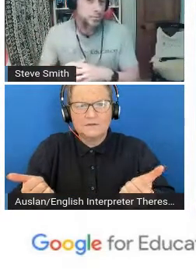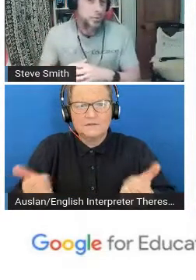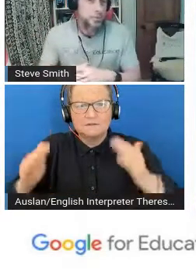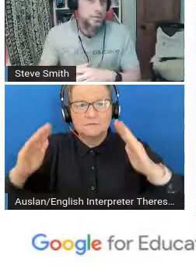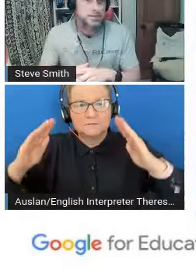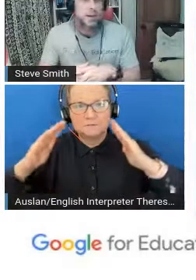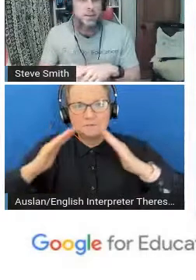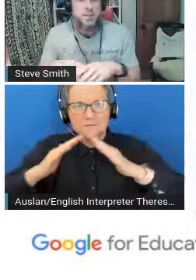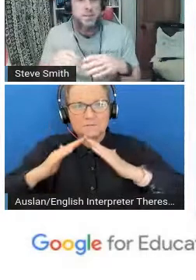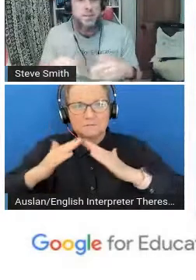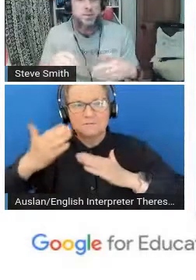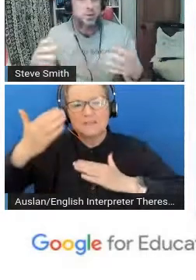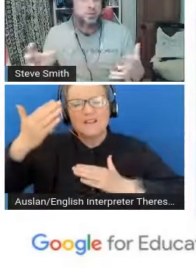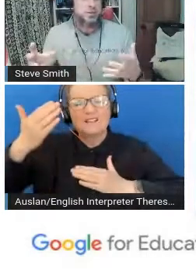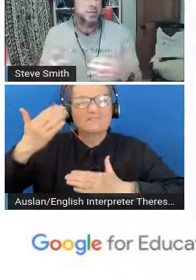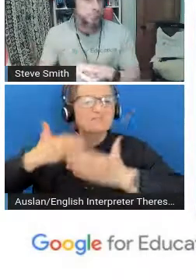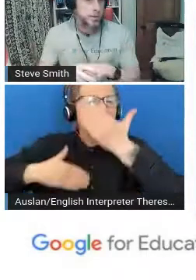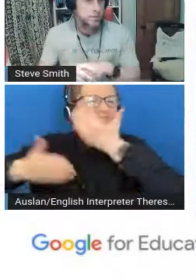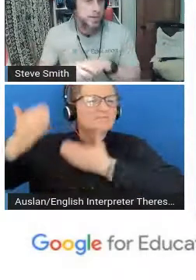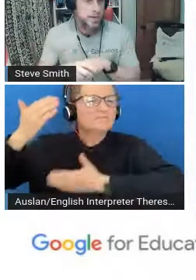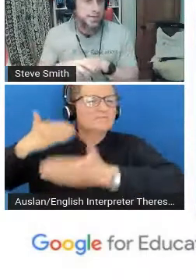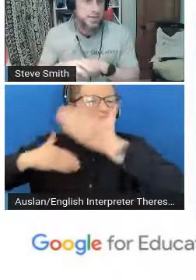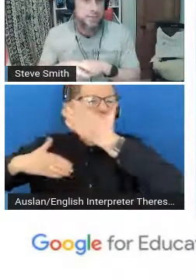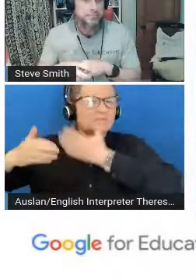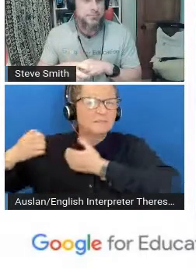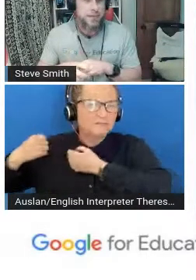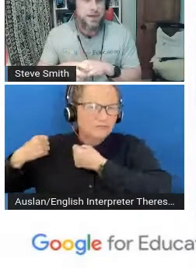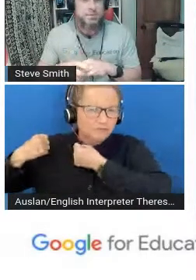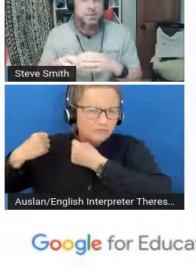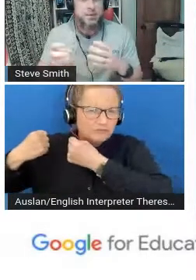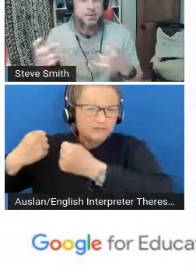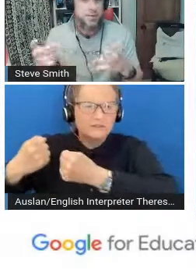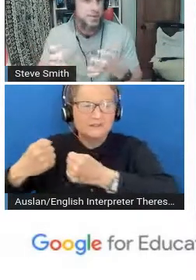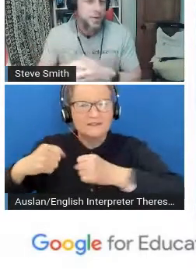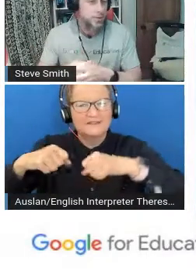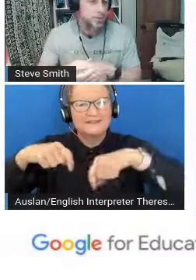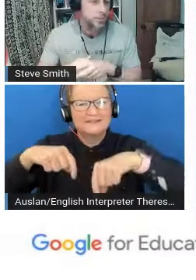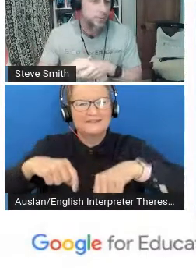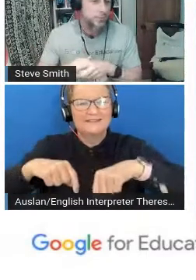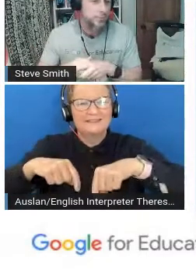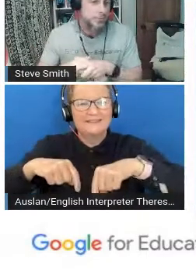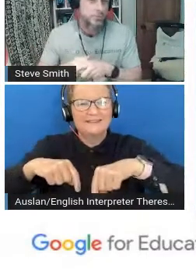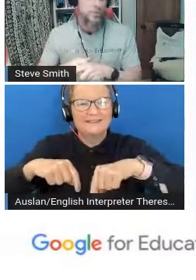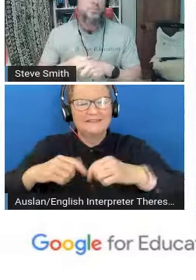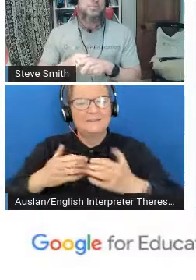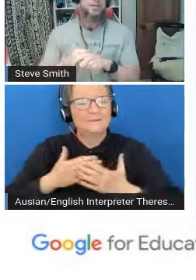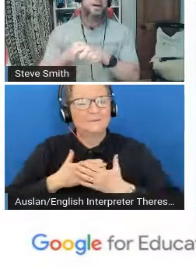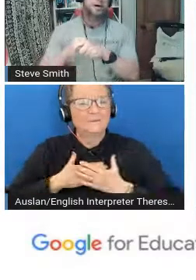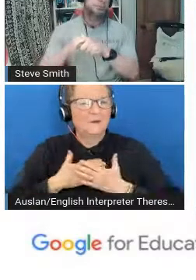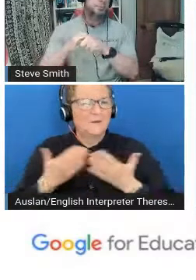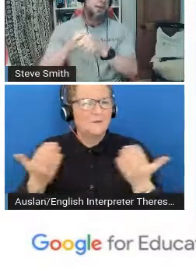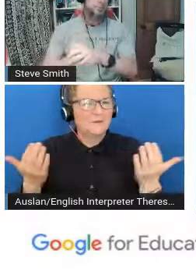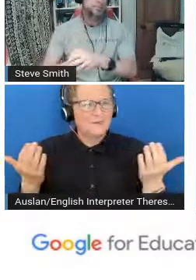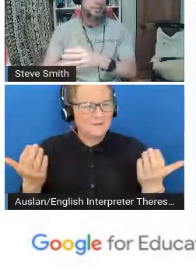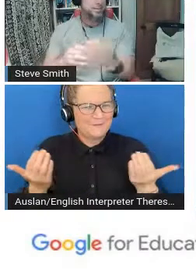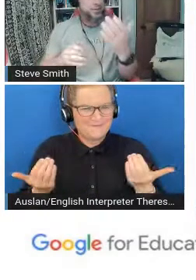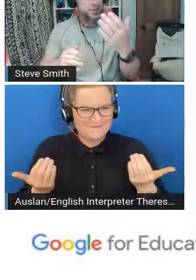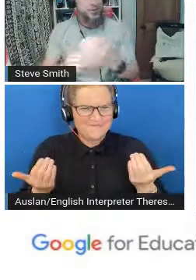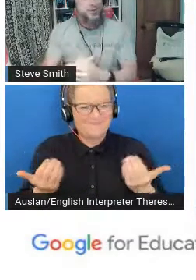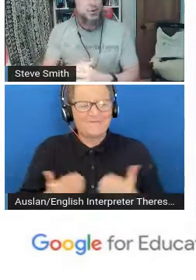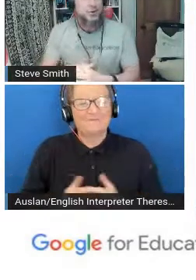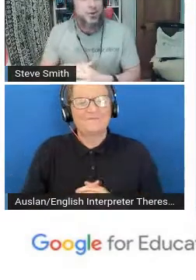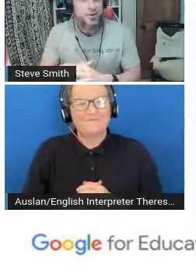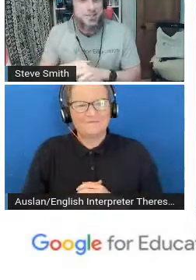gone before us. They've got us to this place we are today. So that was my welcome to everyone, and paying respects